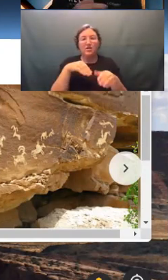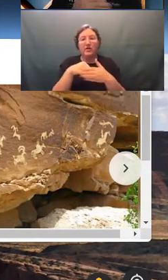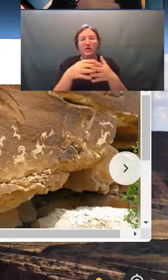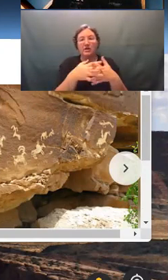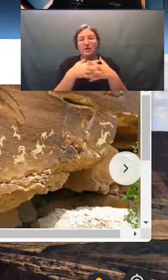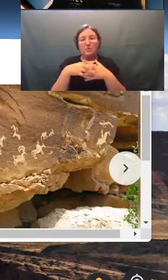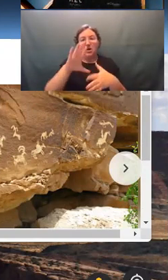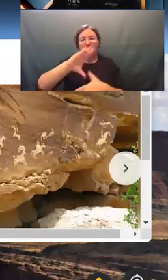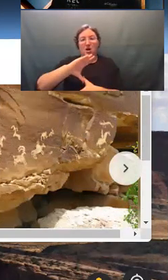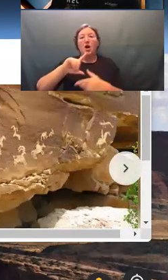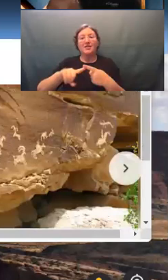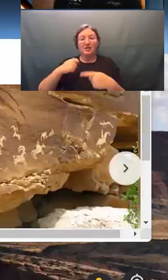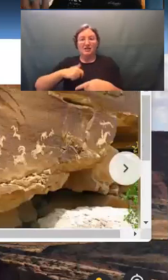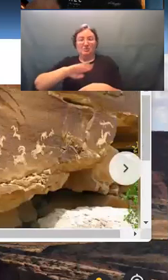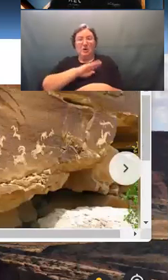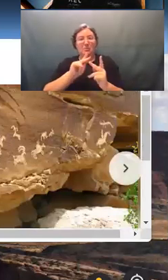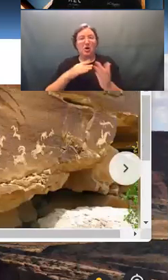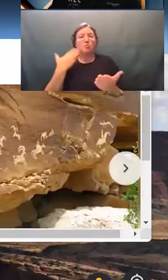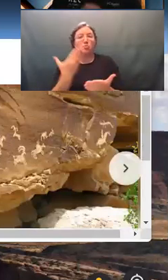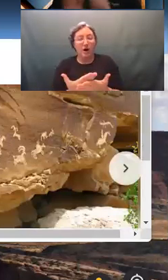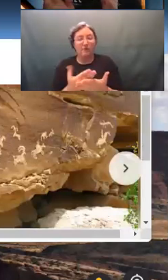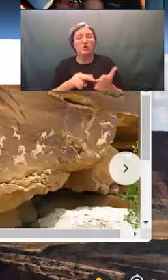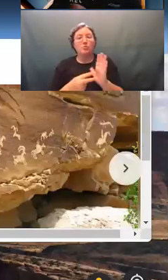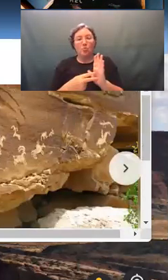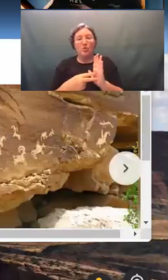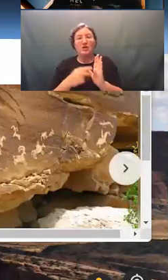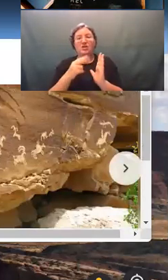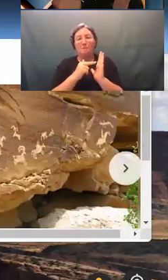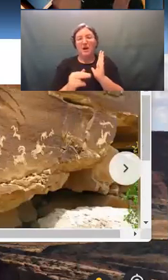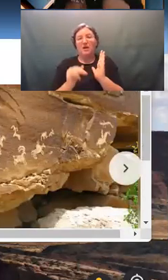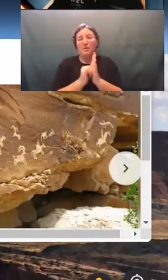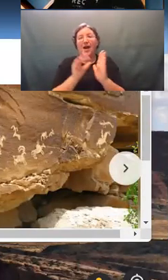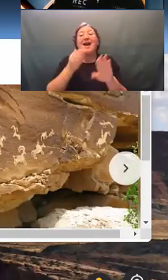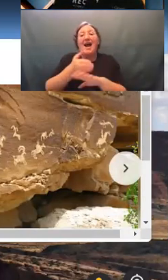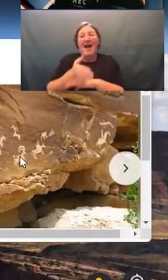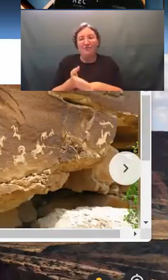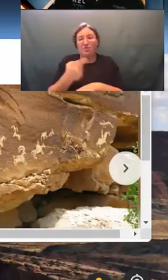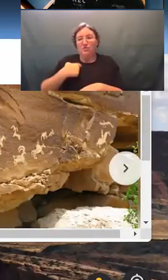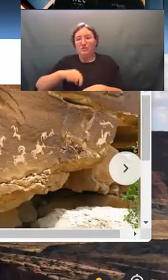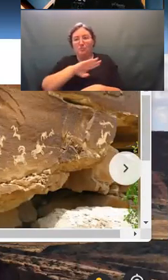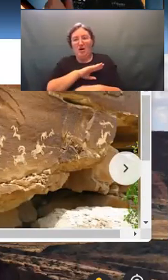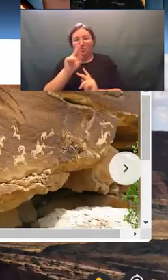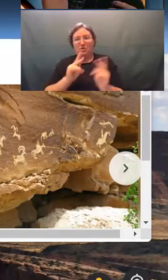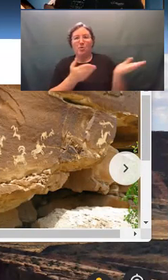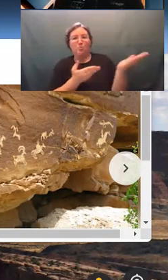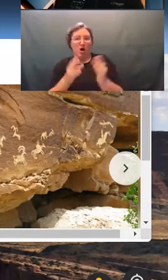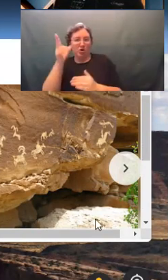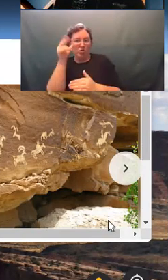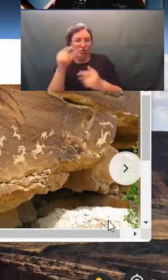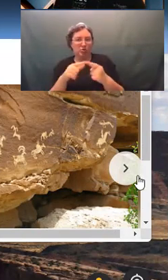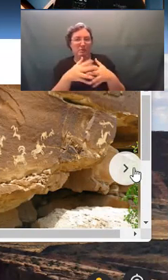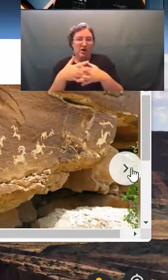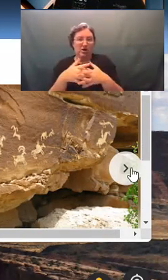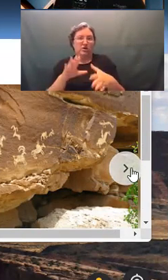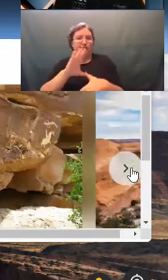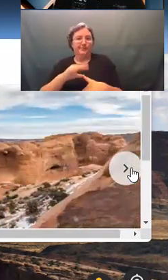Americas until the Spaniards brought them over back when they came in the 1500s. So that's how they estimated that time frame. And